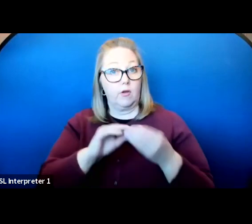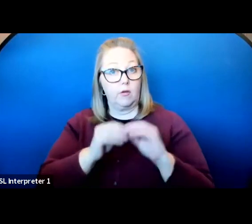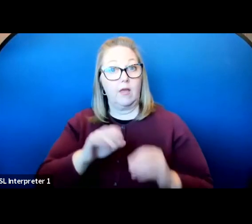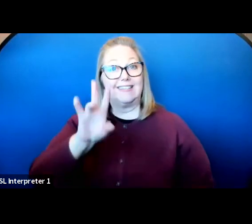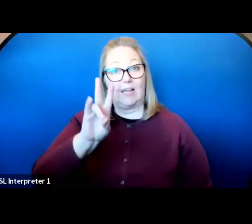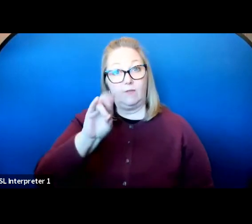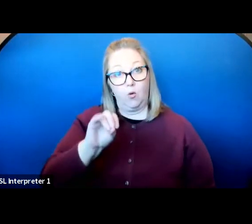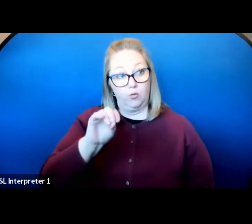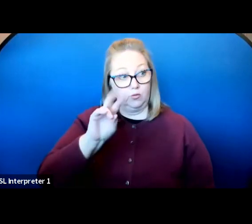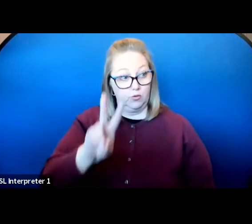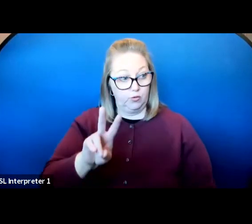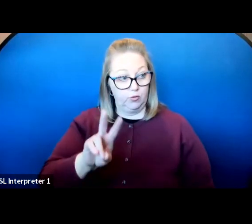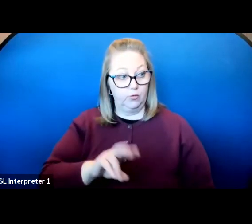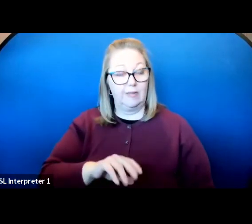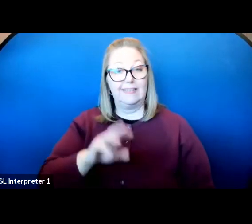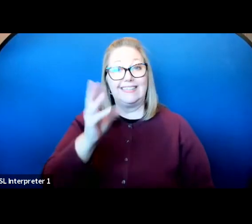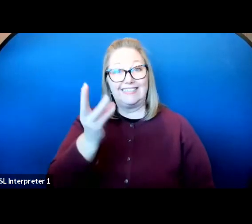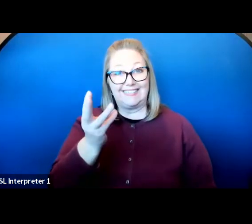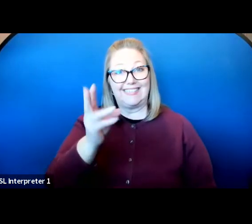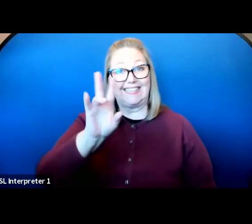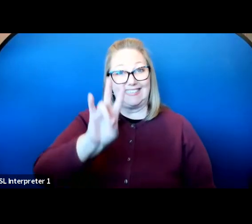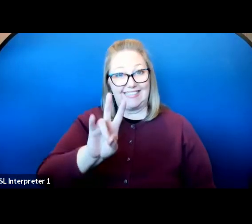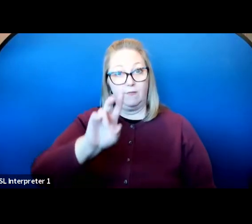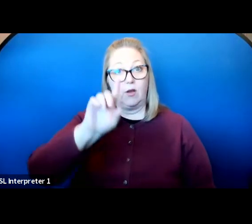702-386-1070 or